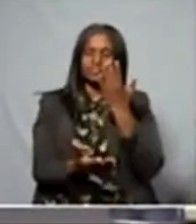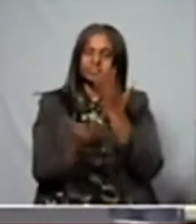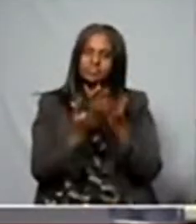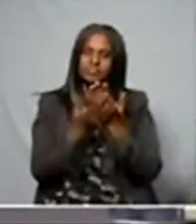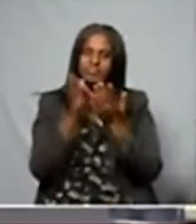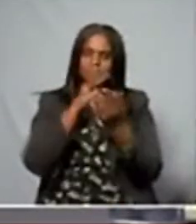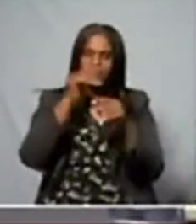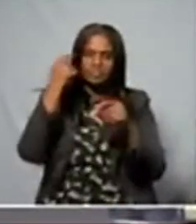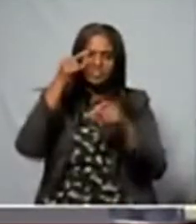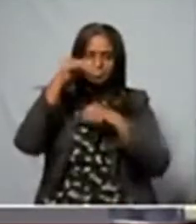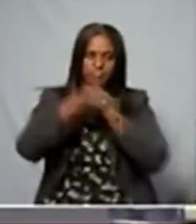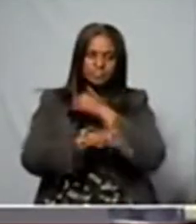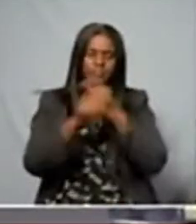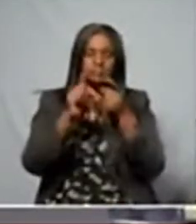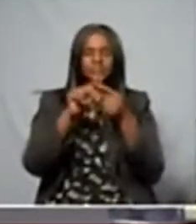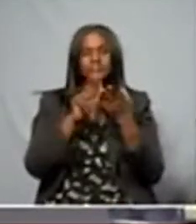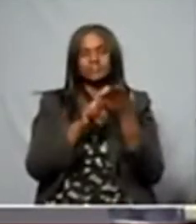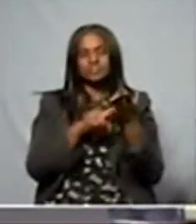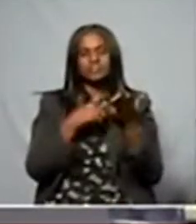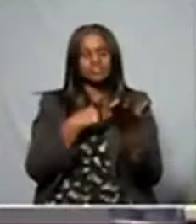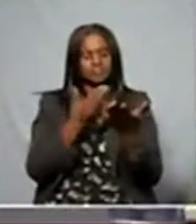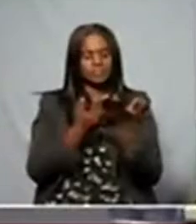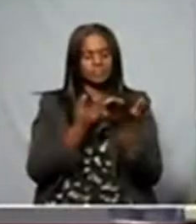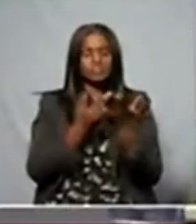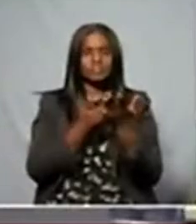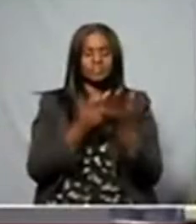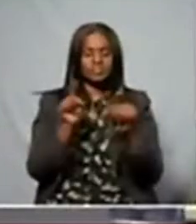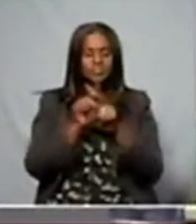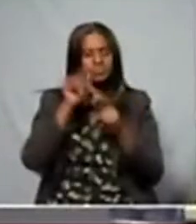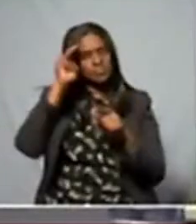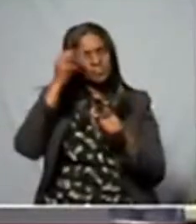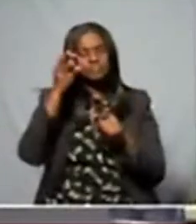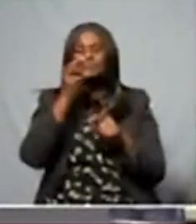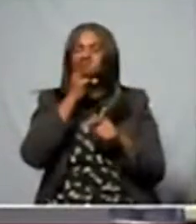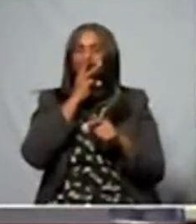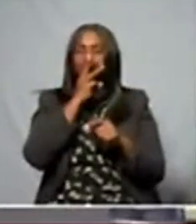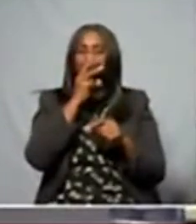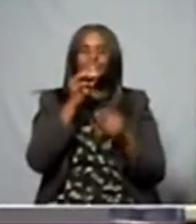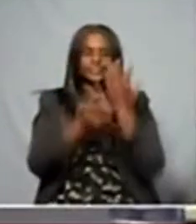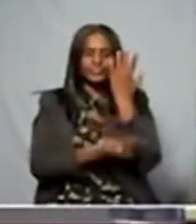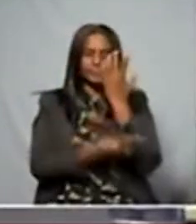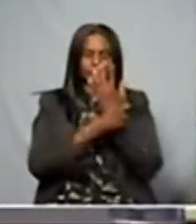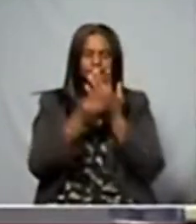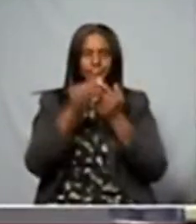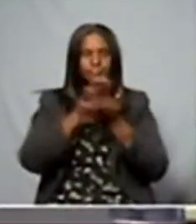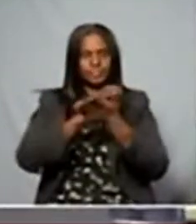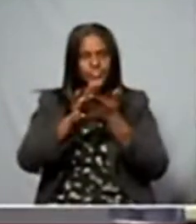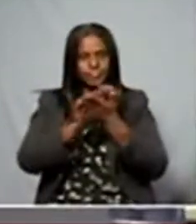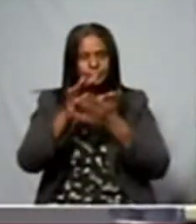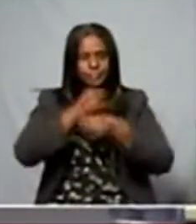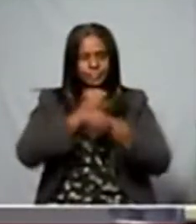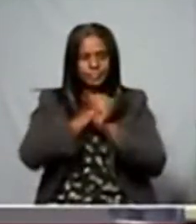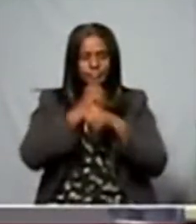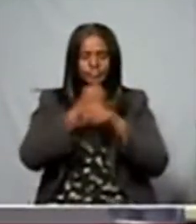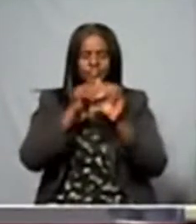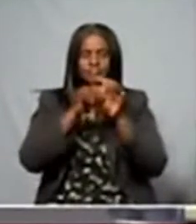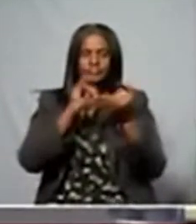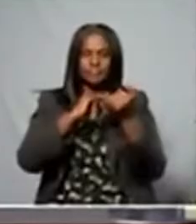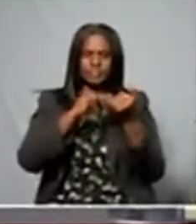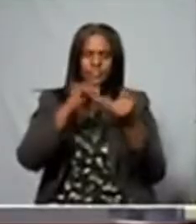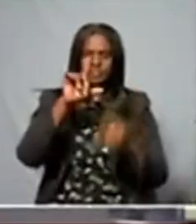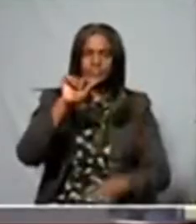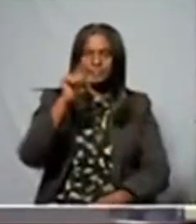of the details to the report. The Ministry of Water Development and Sanitation was created in September